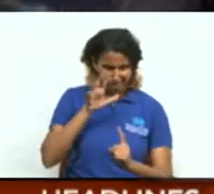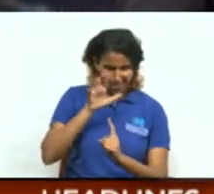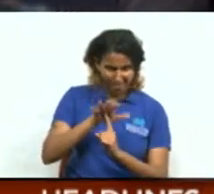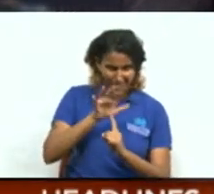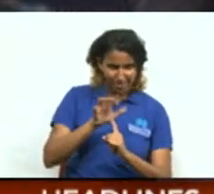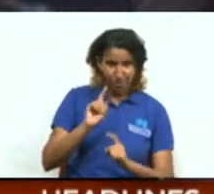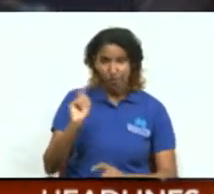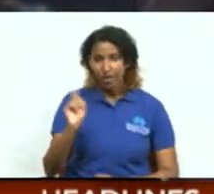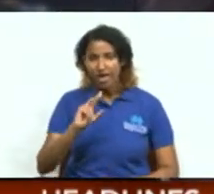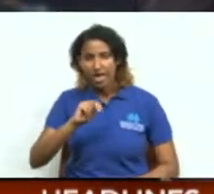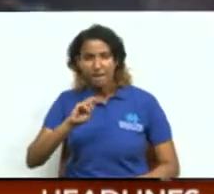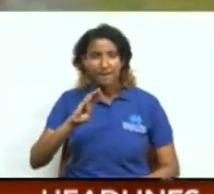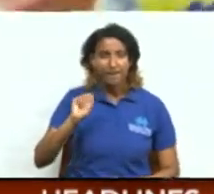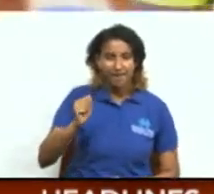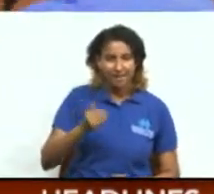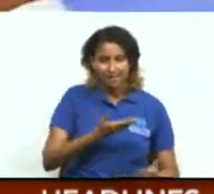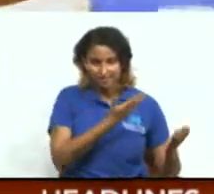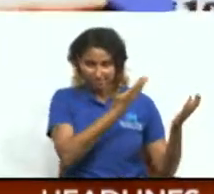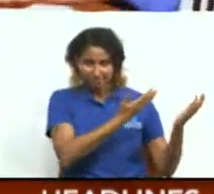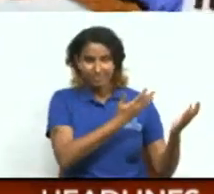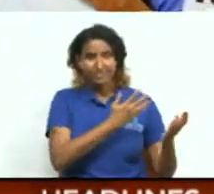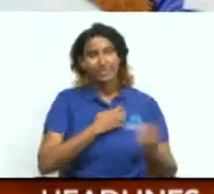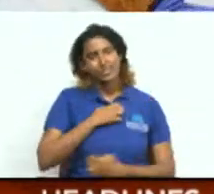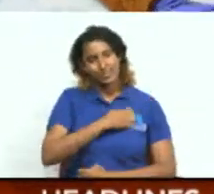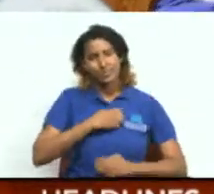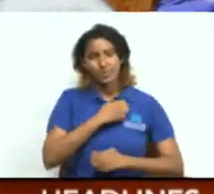NBA. Enjoy.